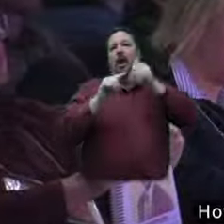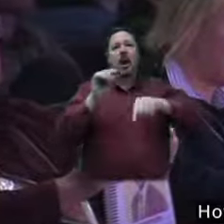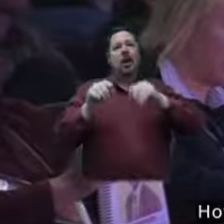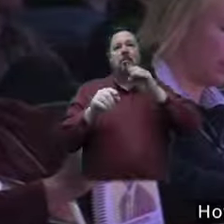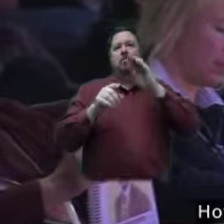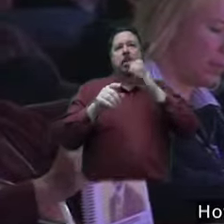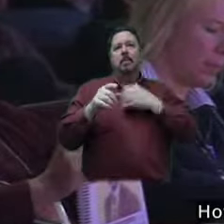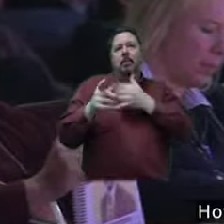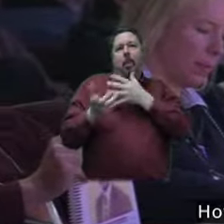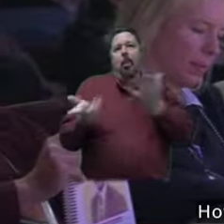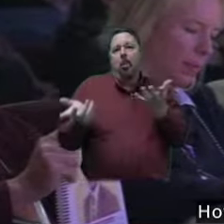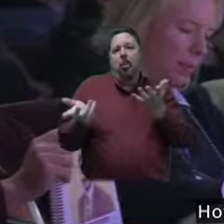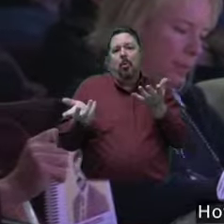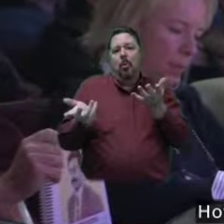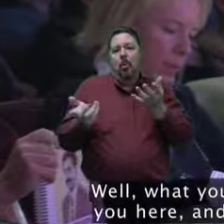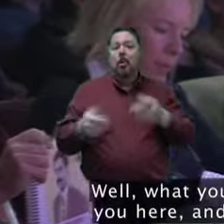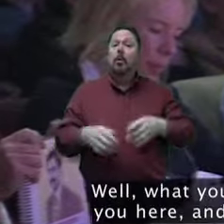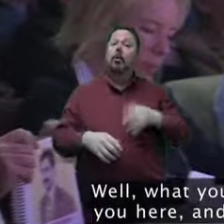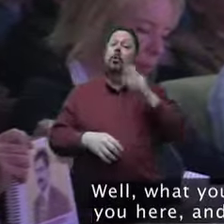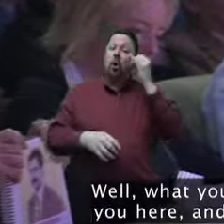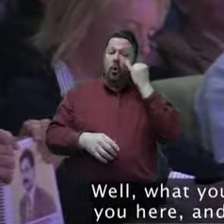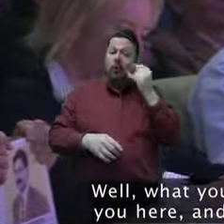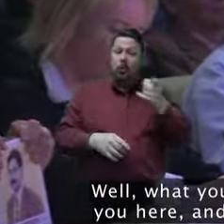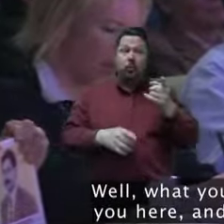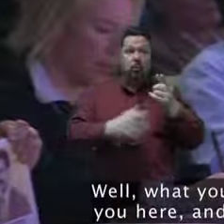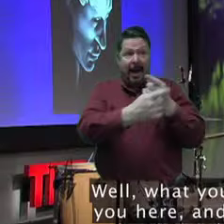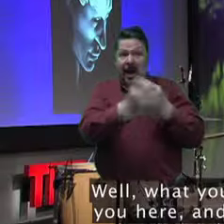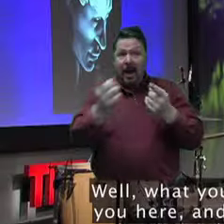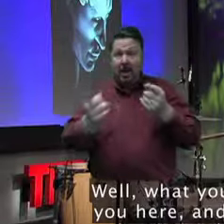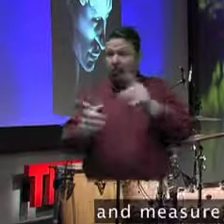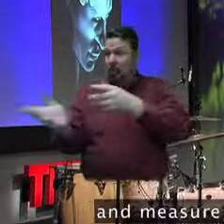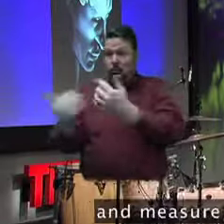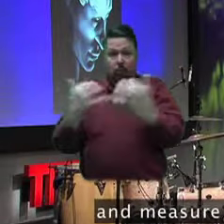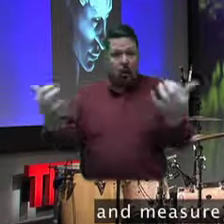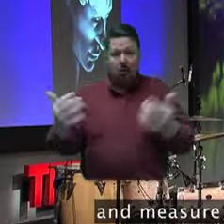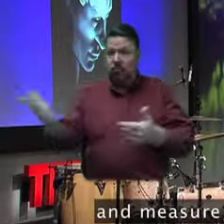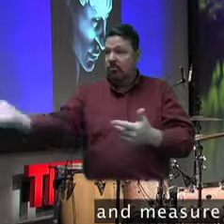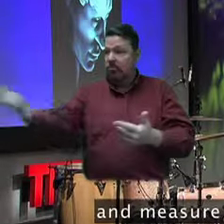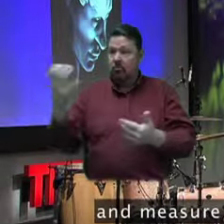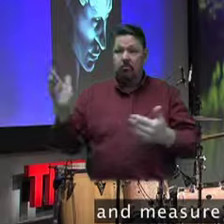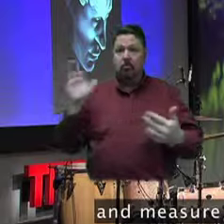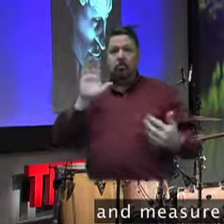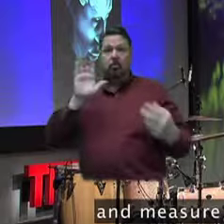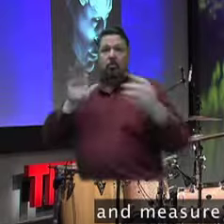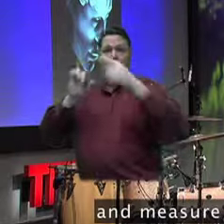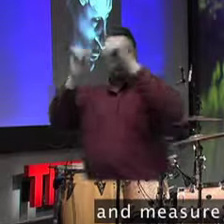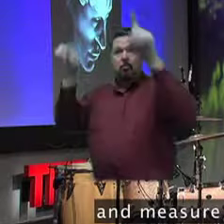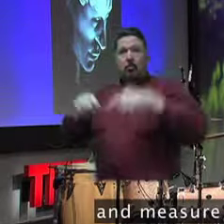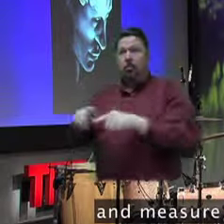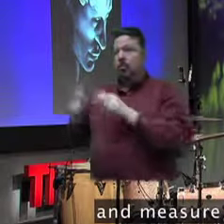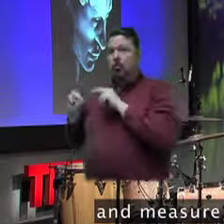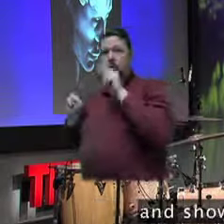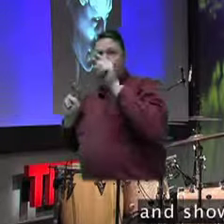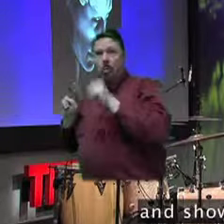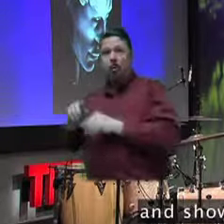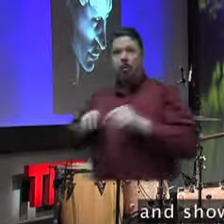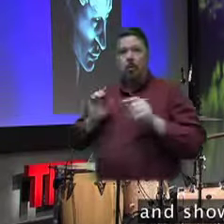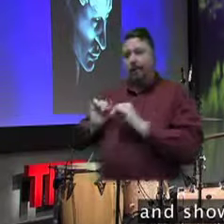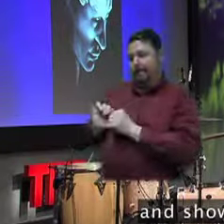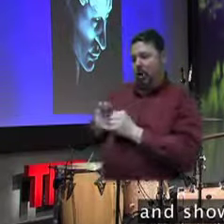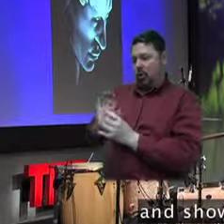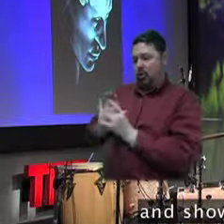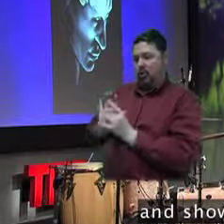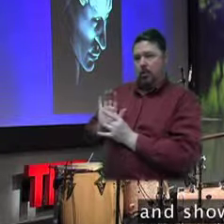mother. How do you test this? Well, what you do is if you take any one of you here and put you in front of a screen and measure your galvanic skin